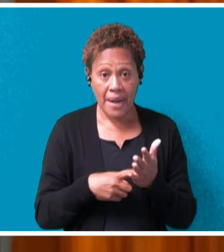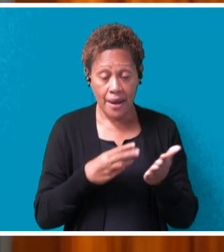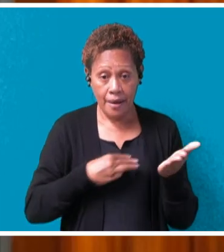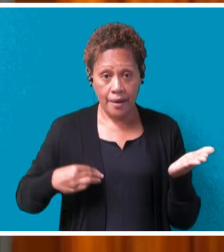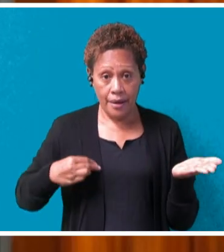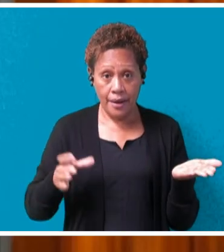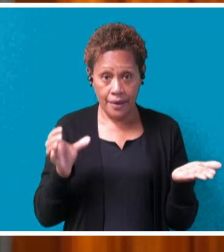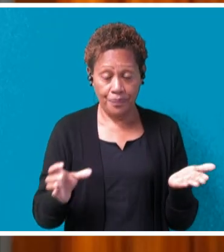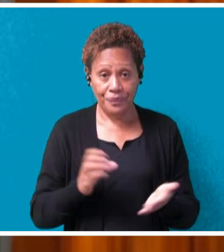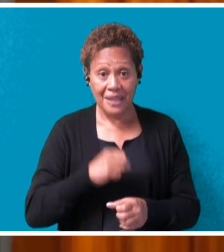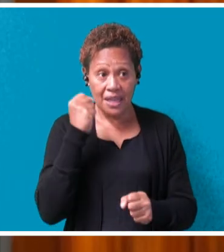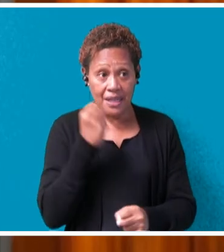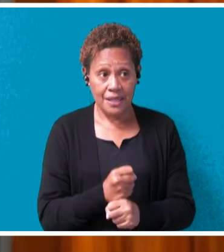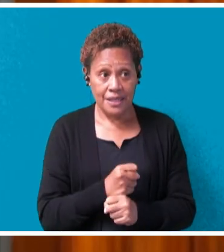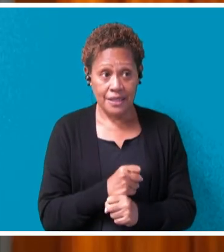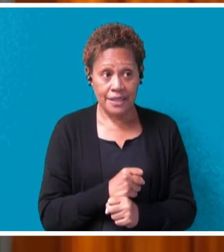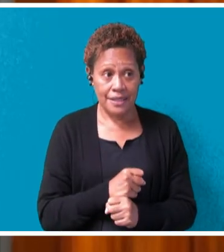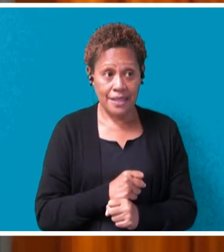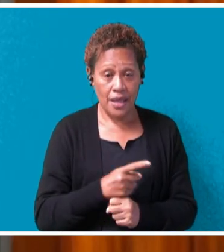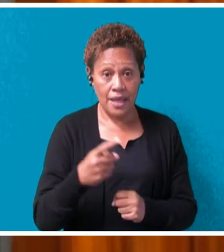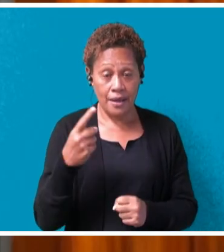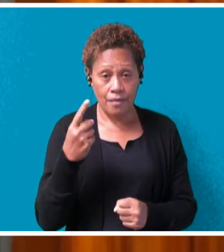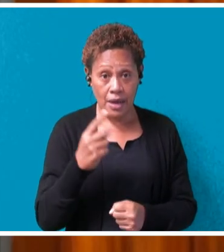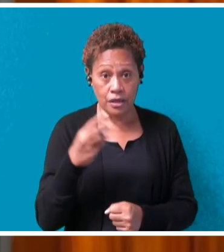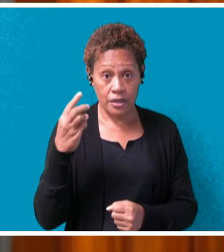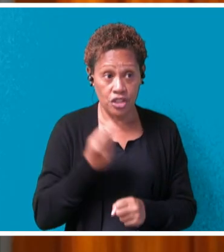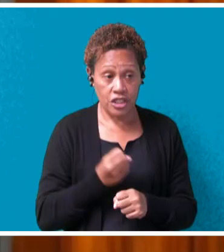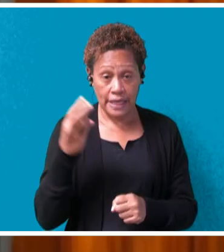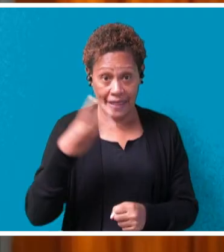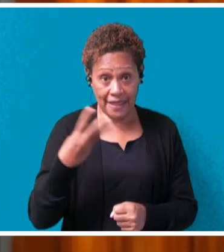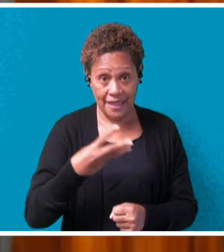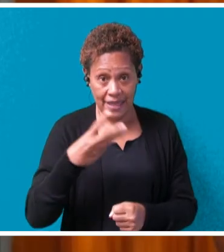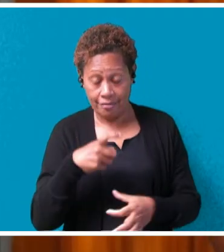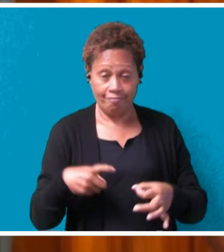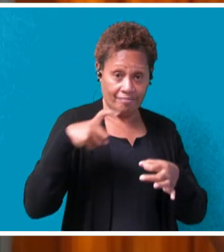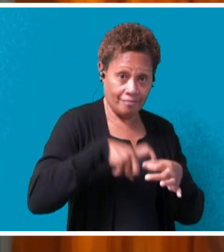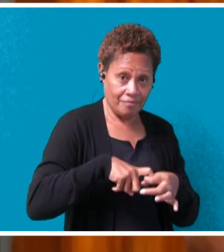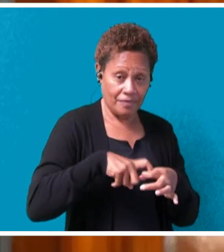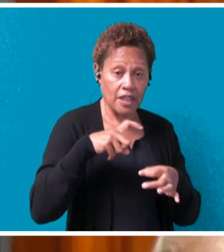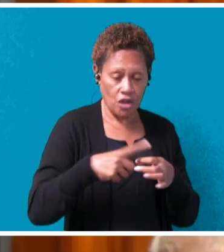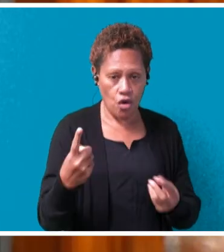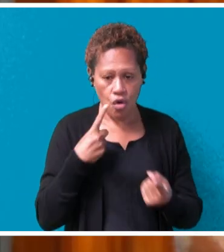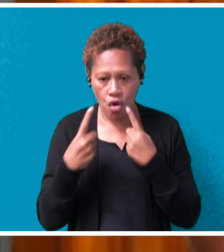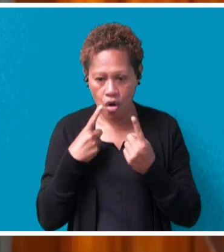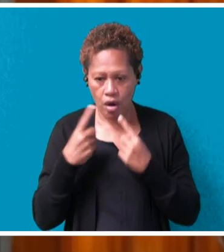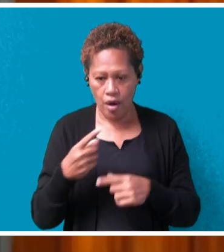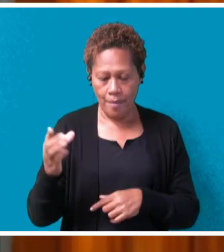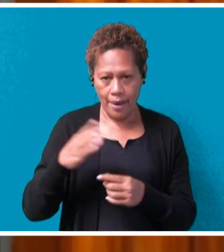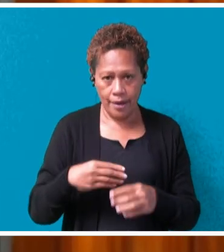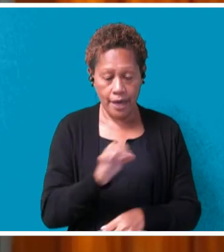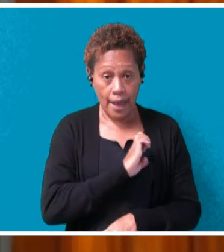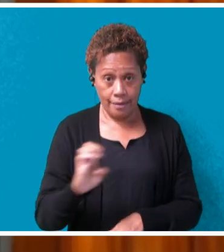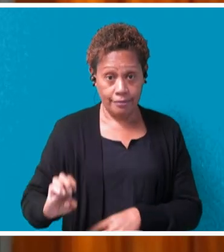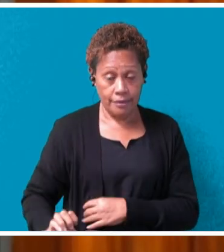make it G13 so that we can support the Honorable Prime Minister. I commend His Excellency the President's address to this Honorable House